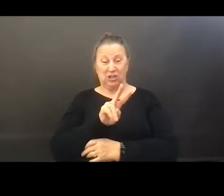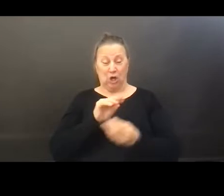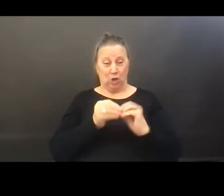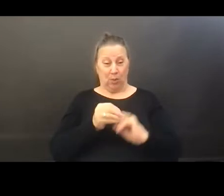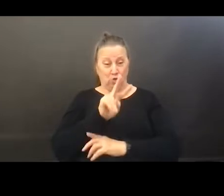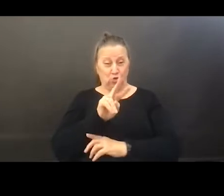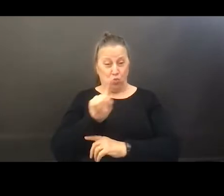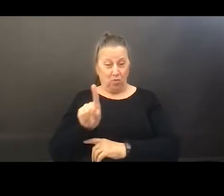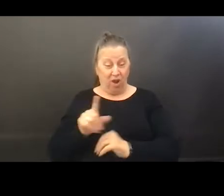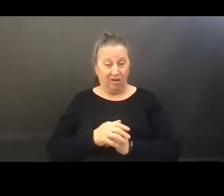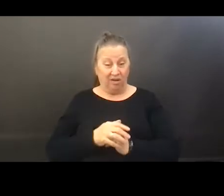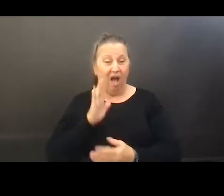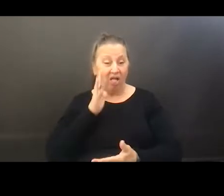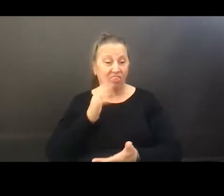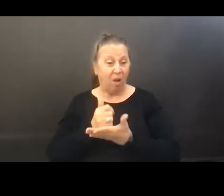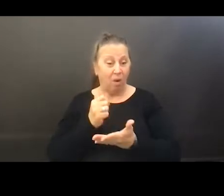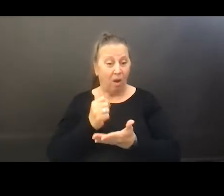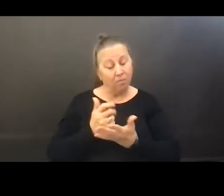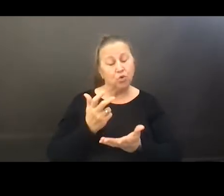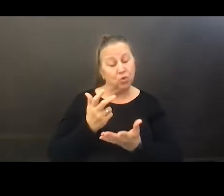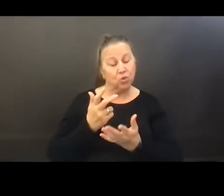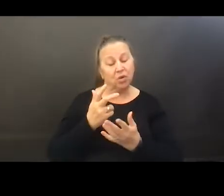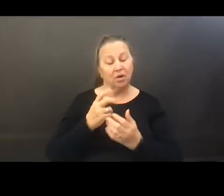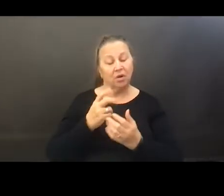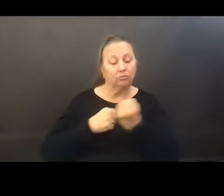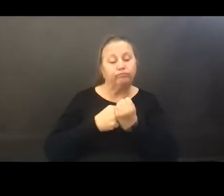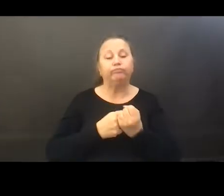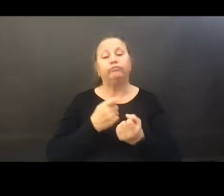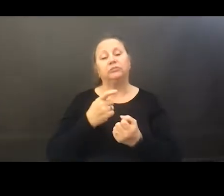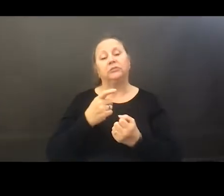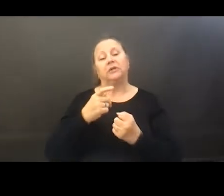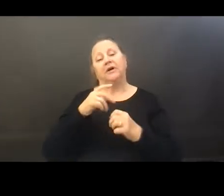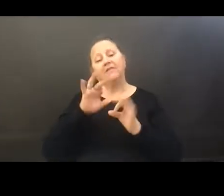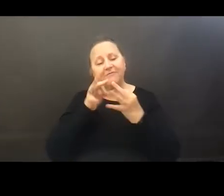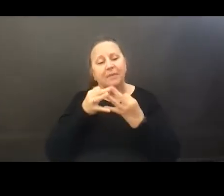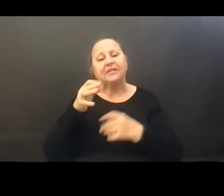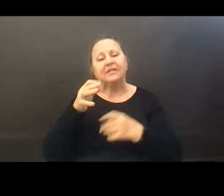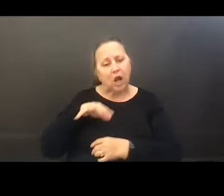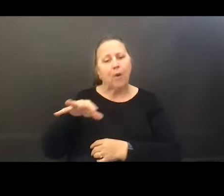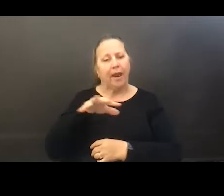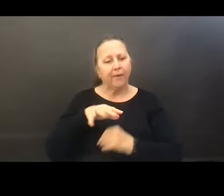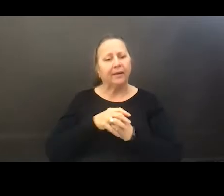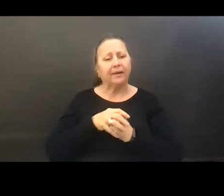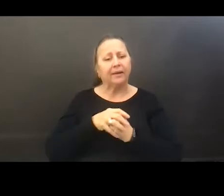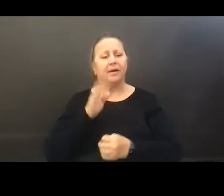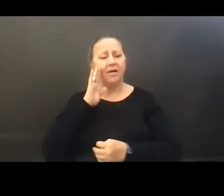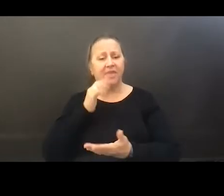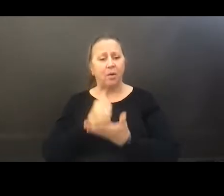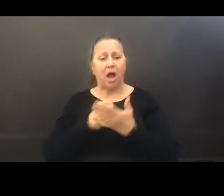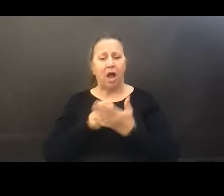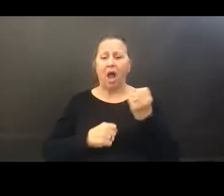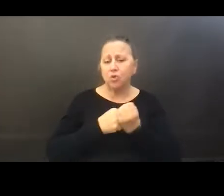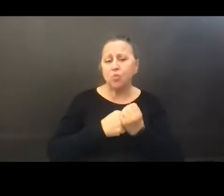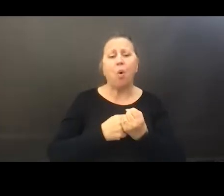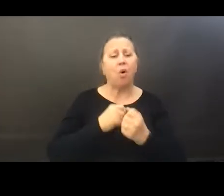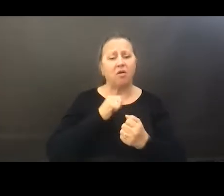resources available to families within our areas to help spread the word of the great support, resources, and activities being offered in